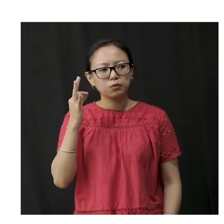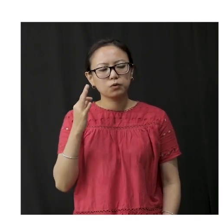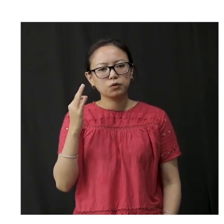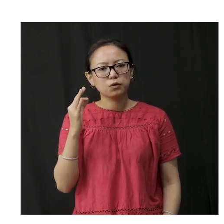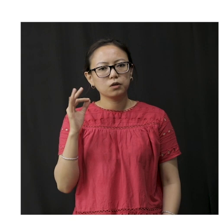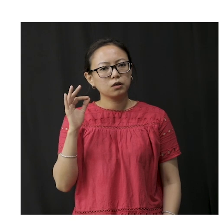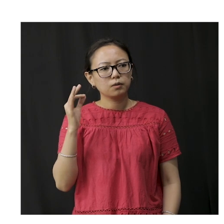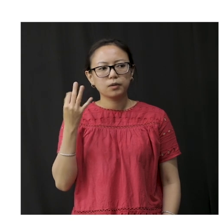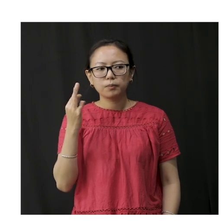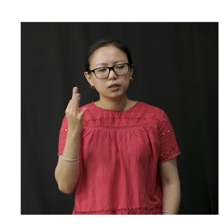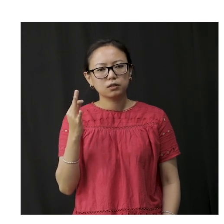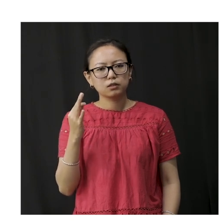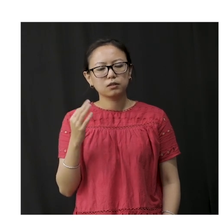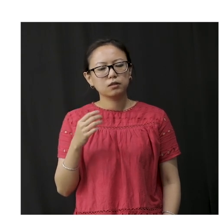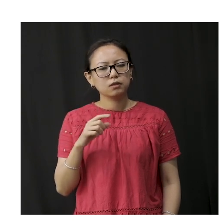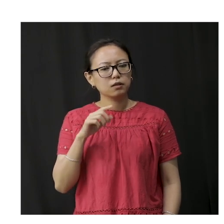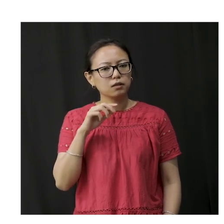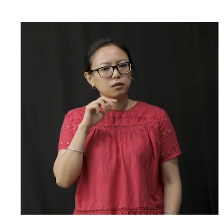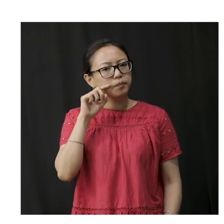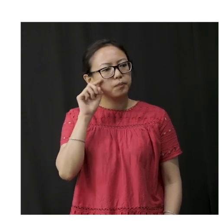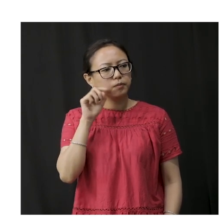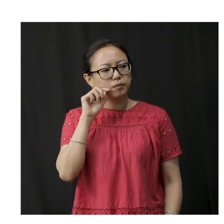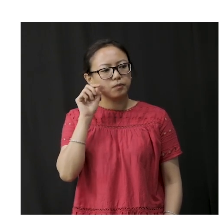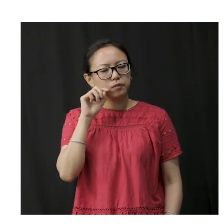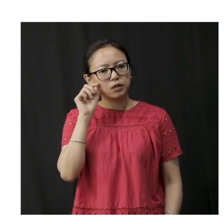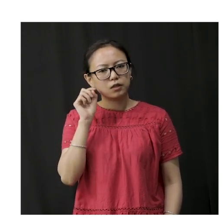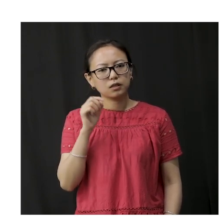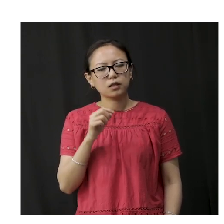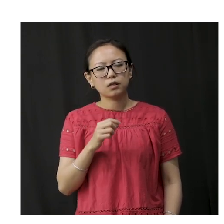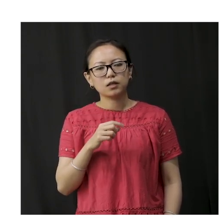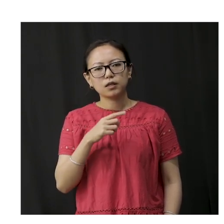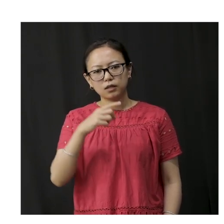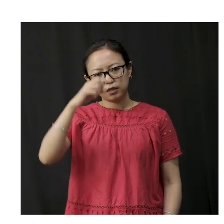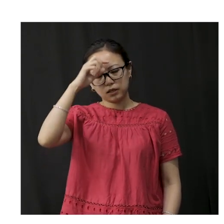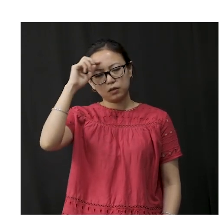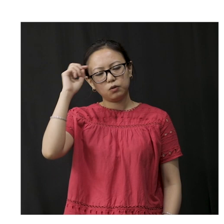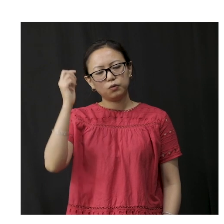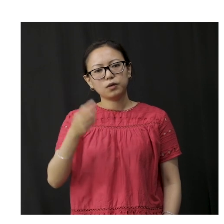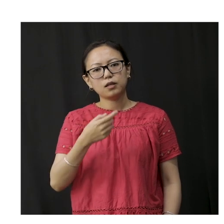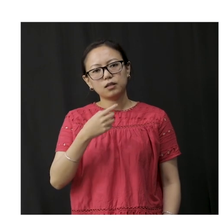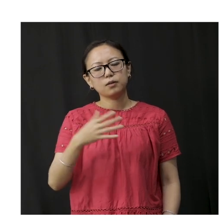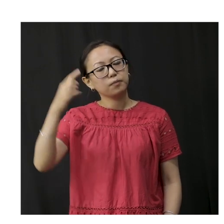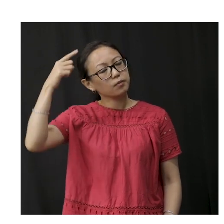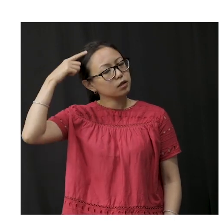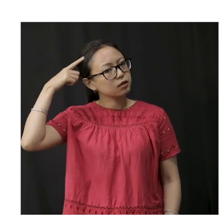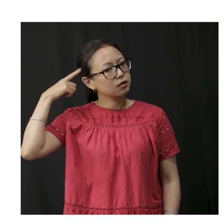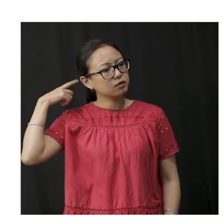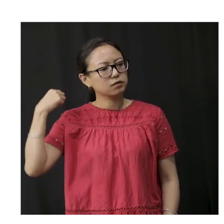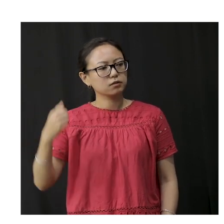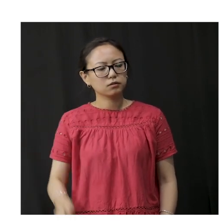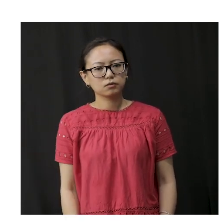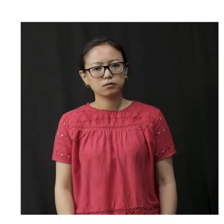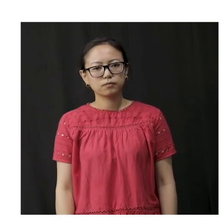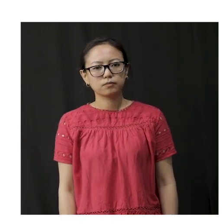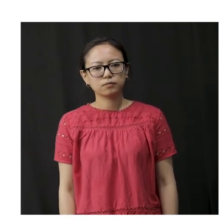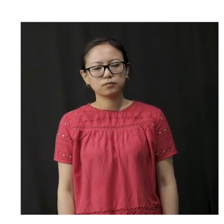blue, purple, pink, yellow, and black. Like